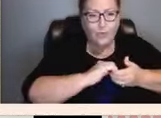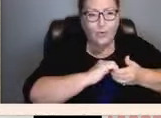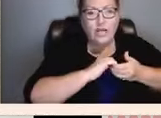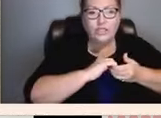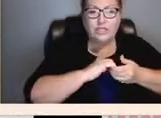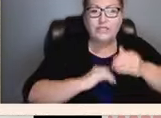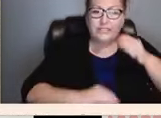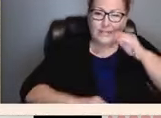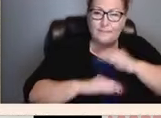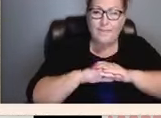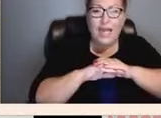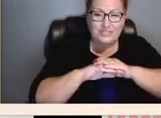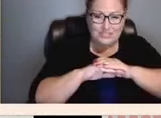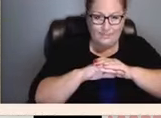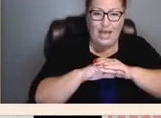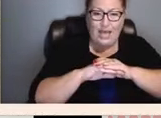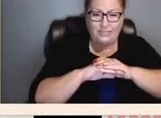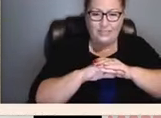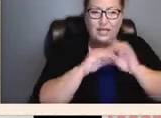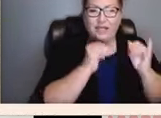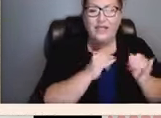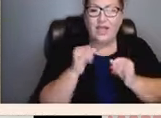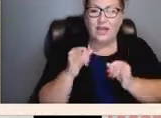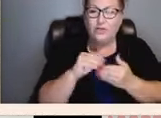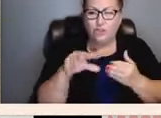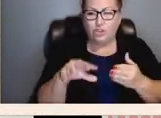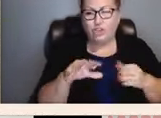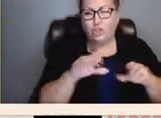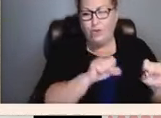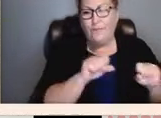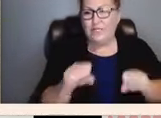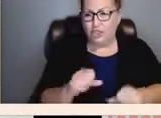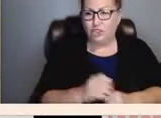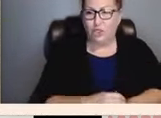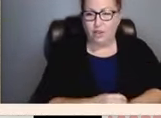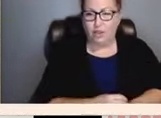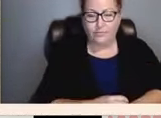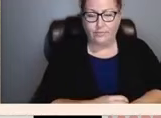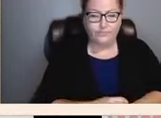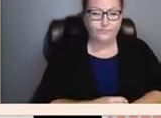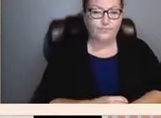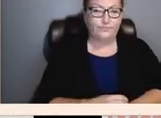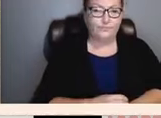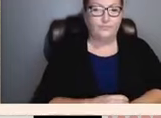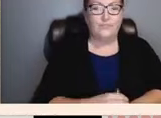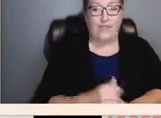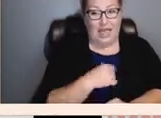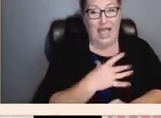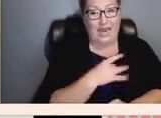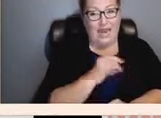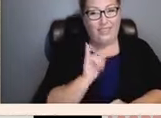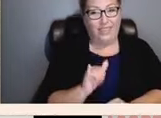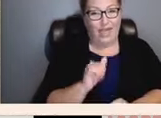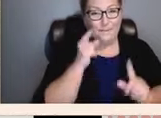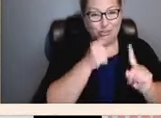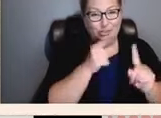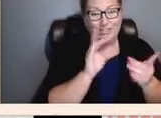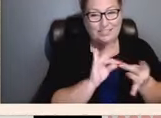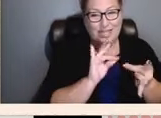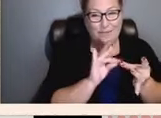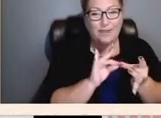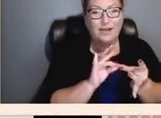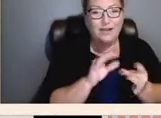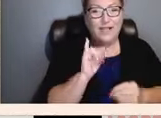to maximize individual student potential. I like this mission statement. It's Indian River